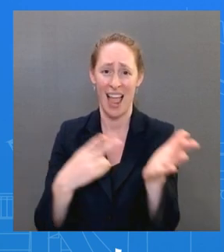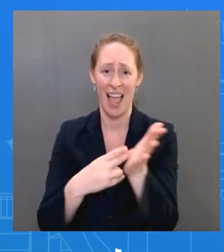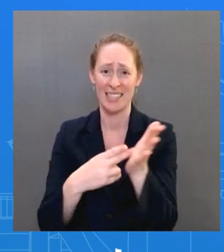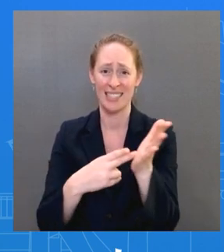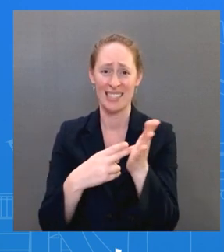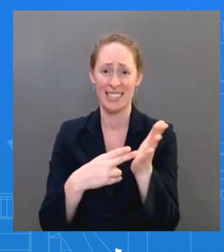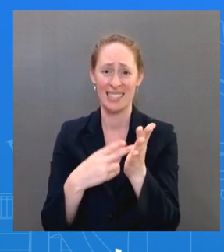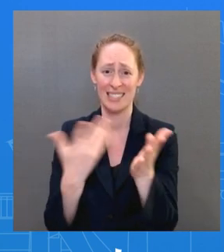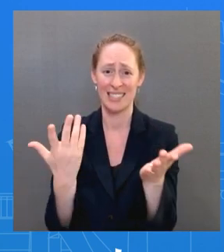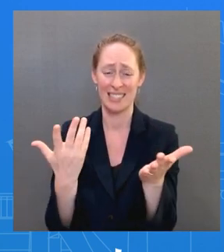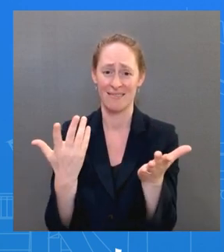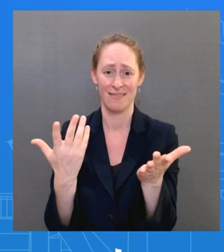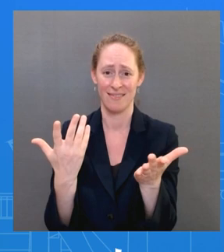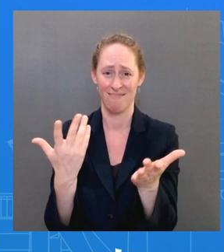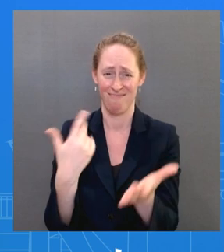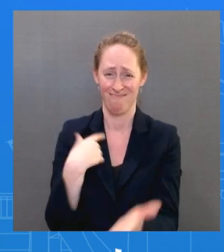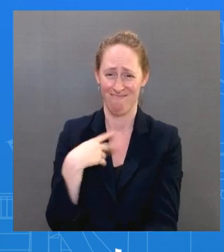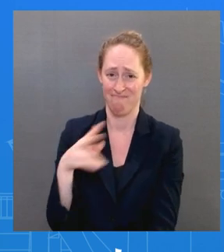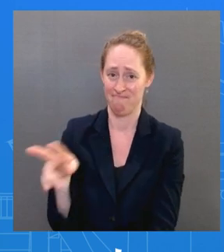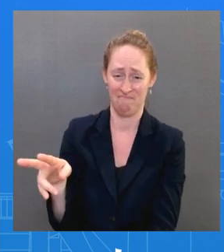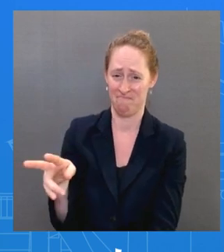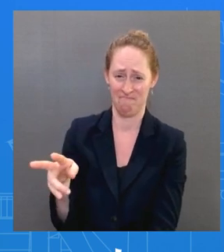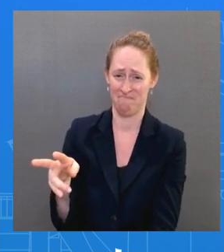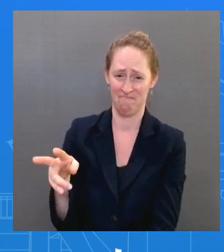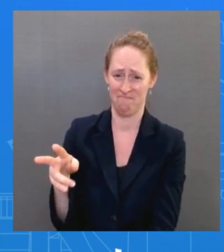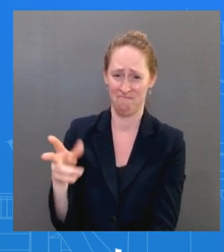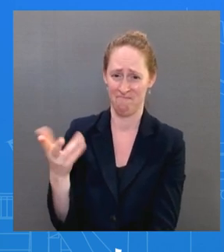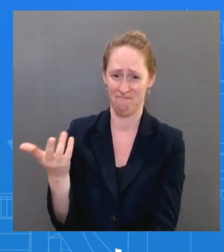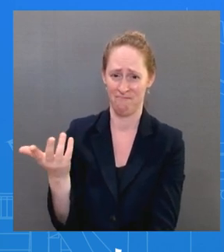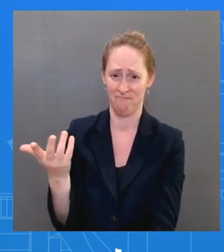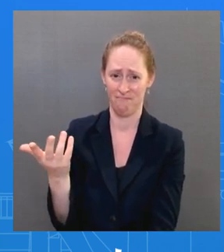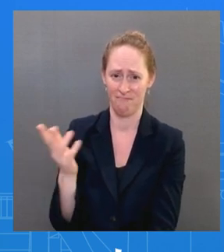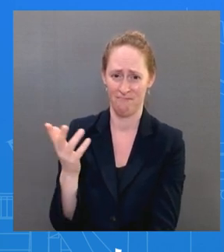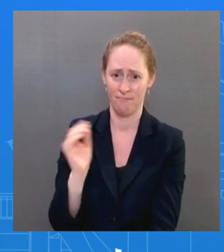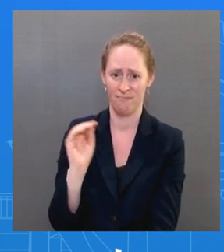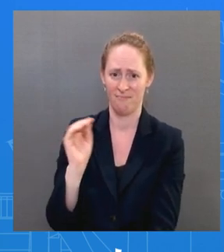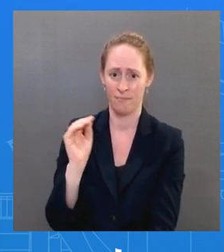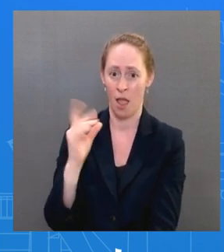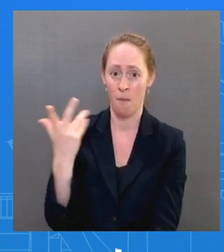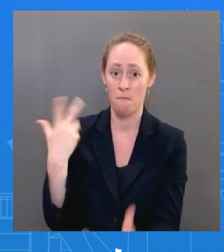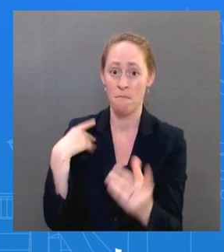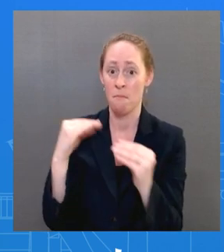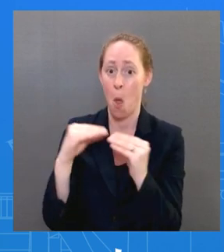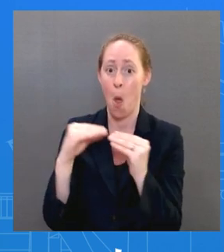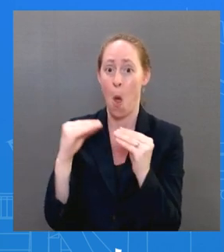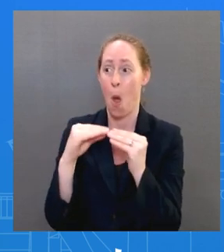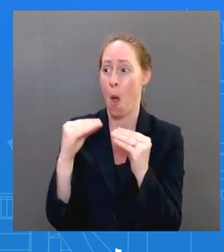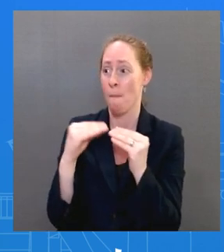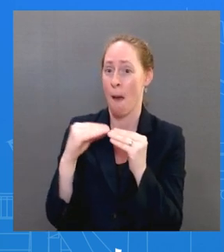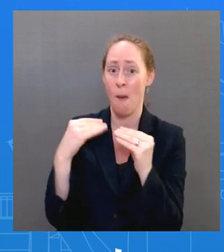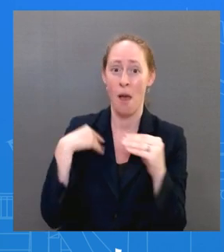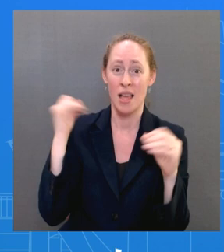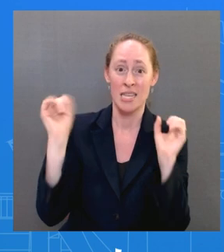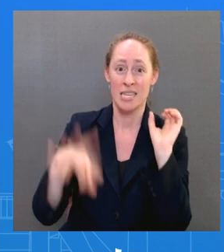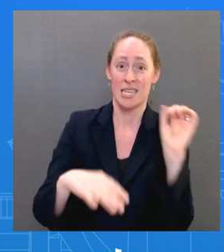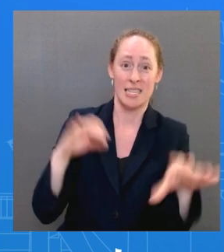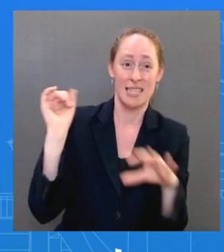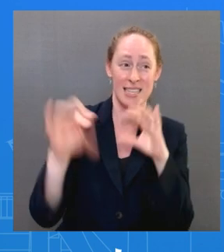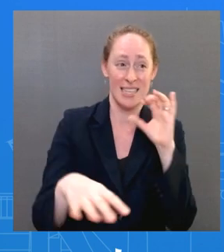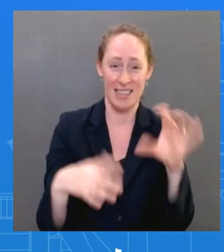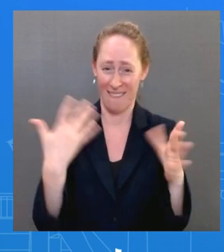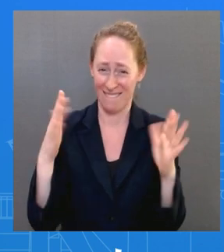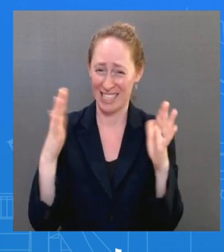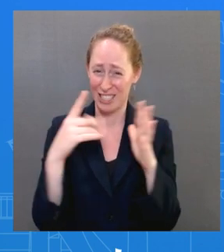O'Connor believes, there's nothing more that he could add to what's already in his report. And so again, we're gonna keep that commitment in